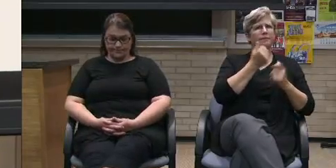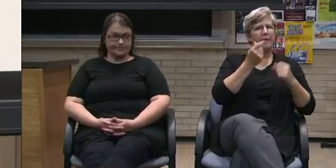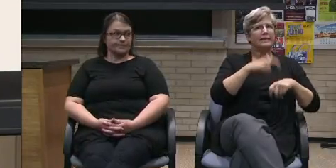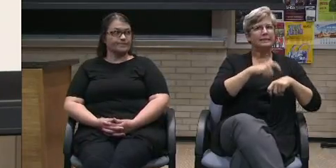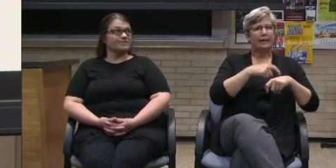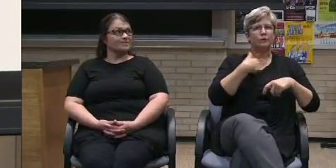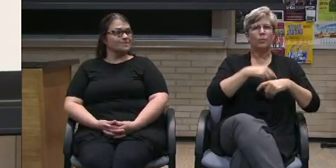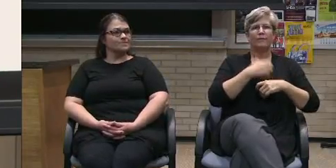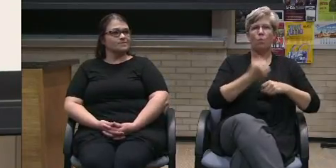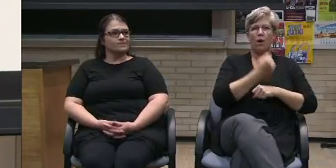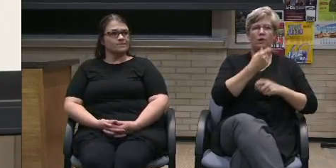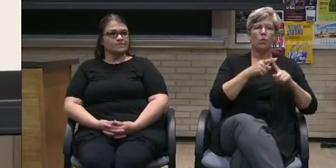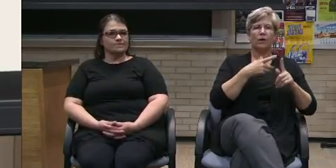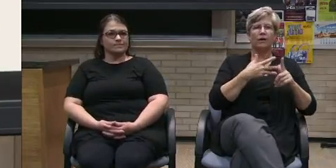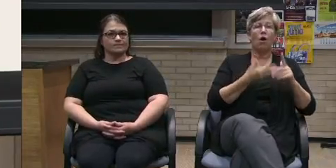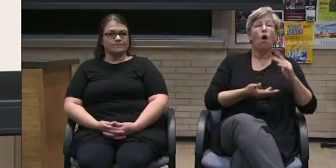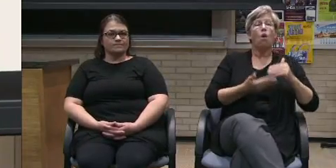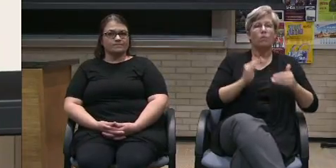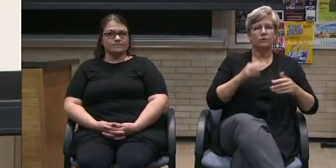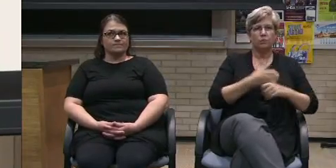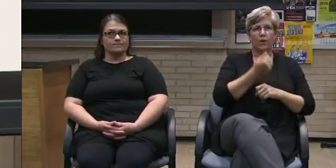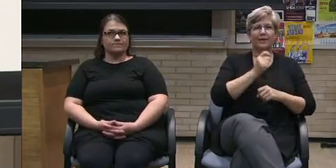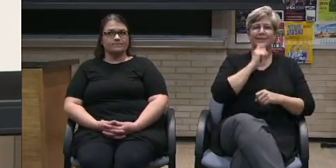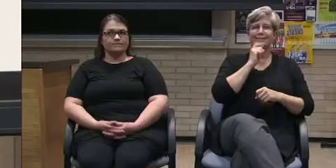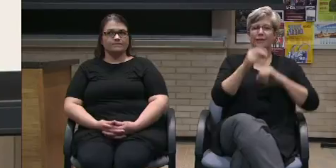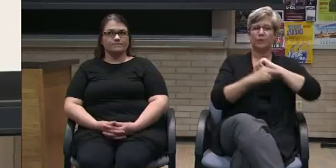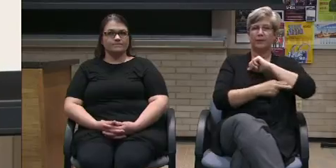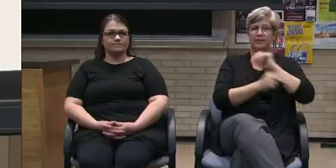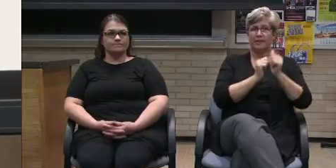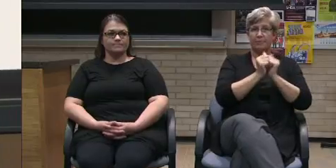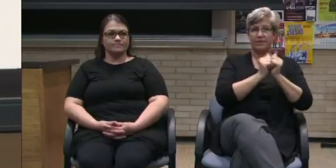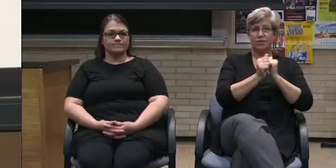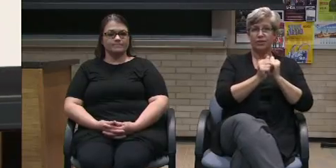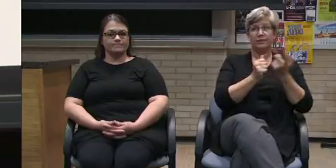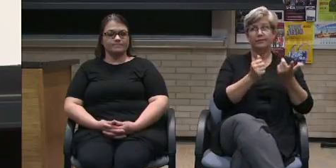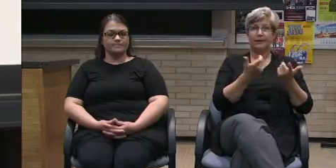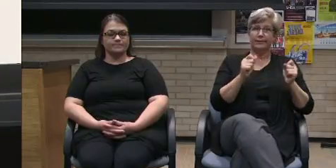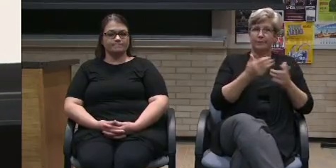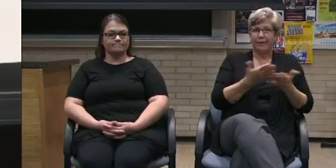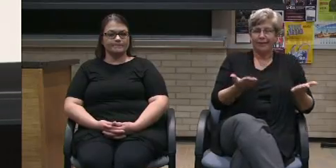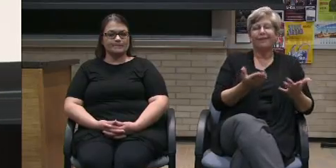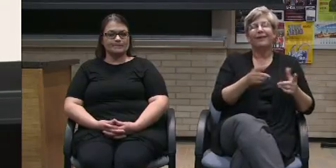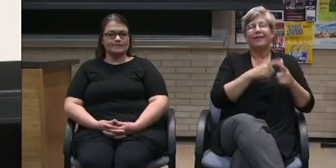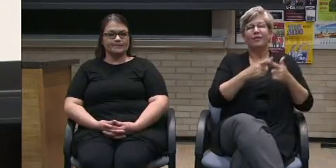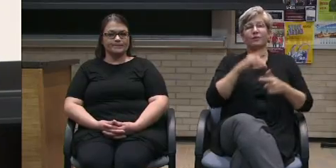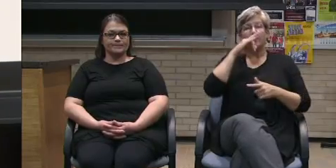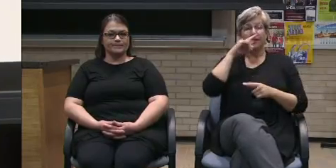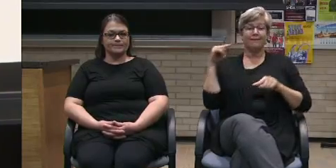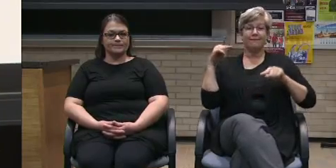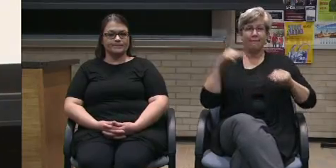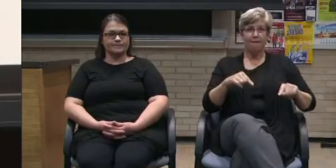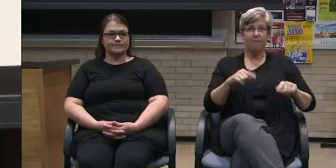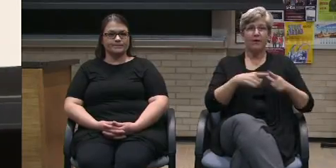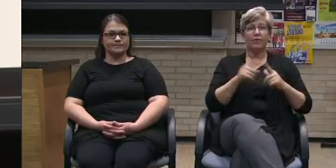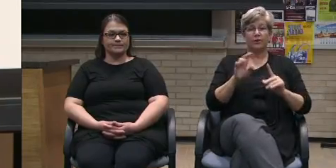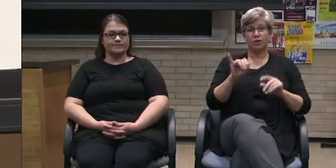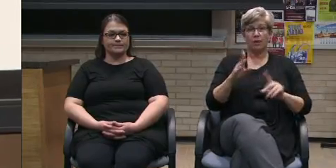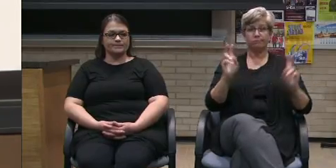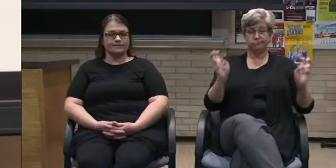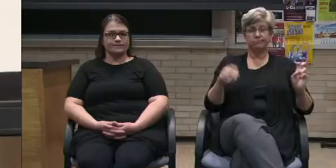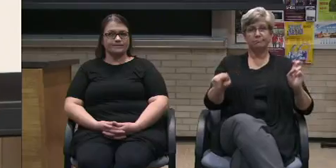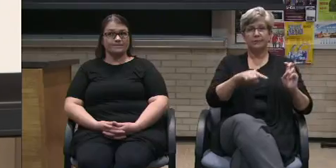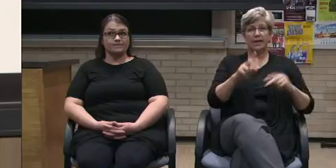Steel Bridge competition. Familiar with that? It's apparently a big thing. I learned about it. And so the kids were given the assignment, okay, you have to build